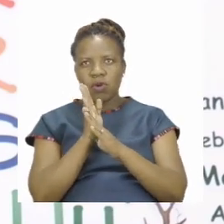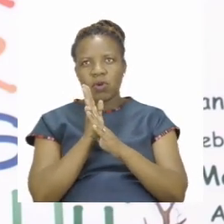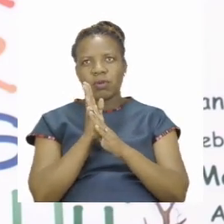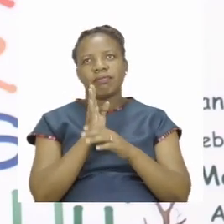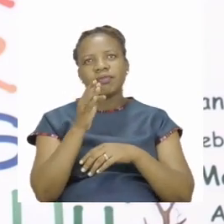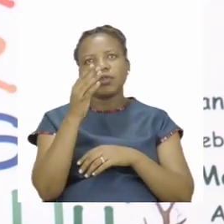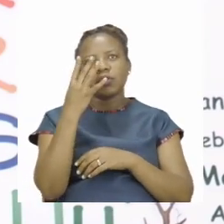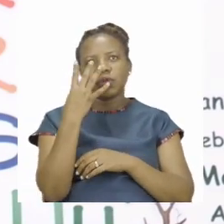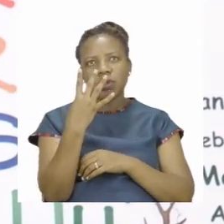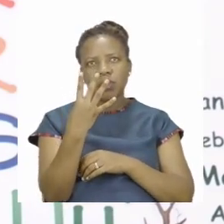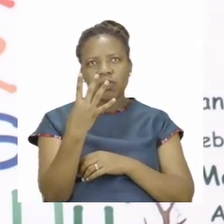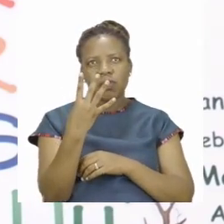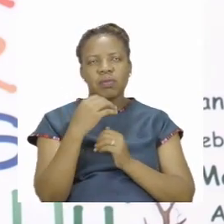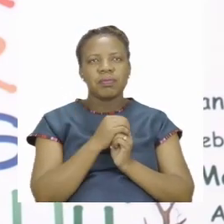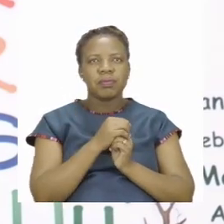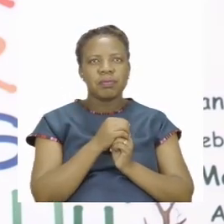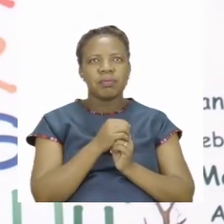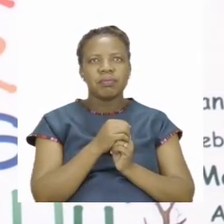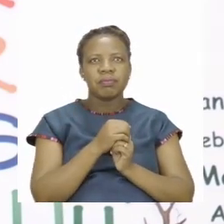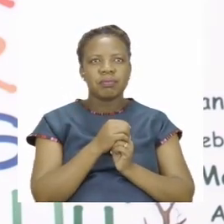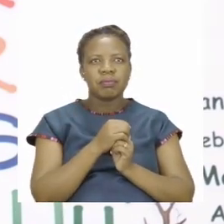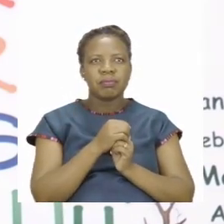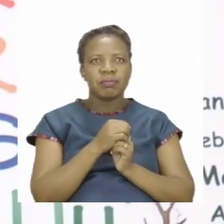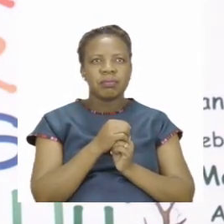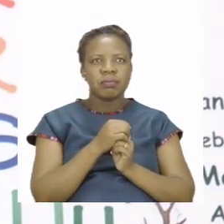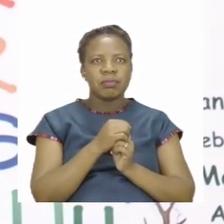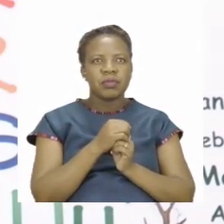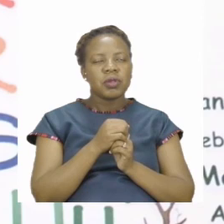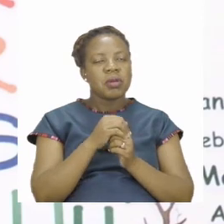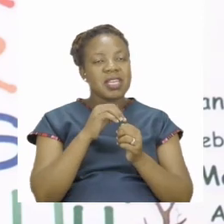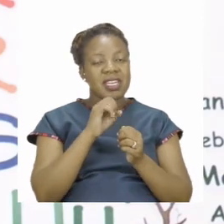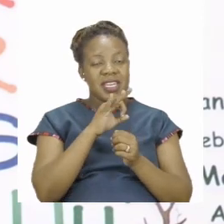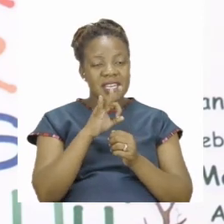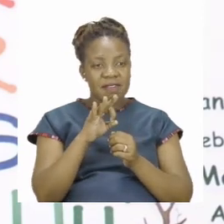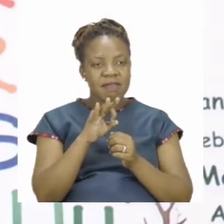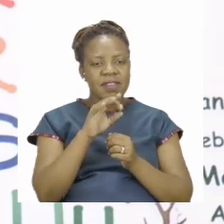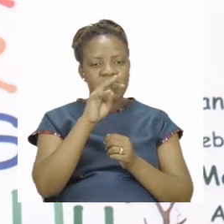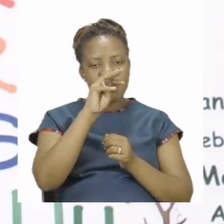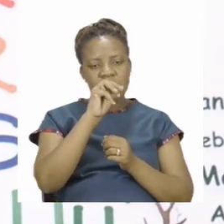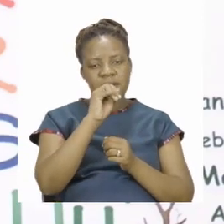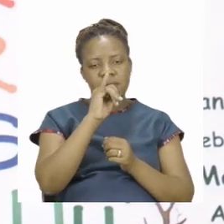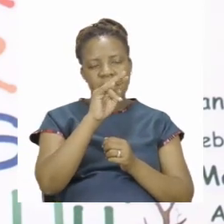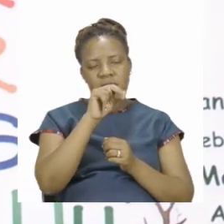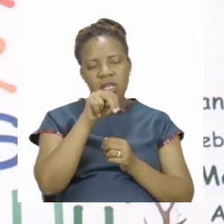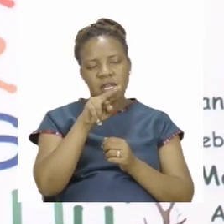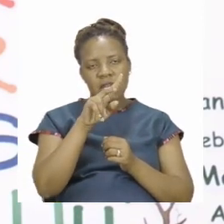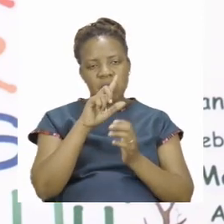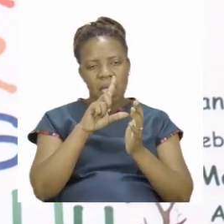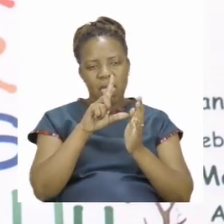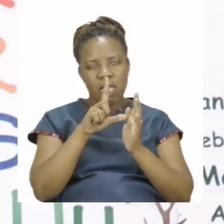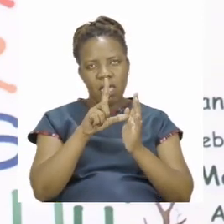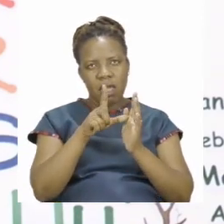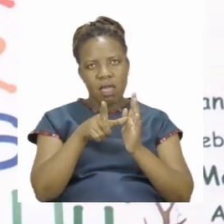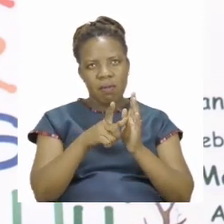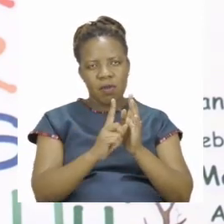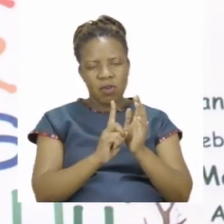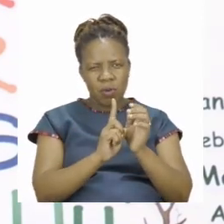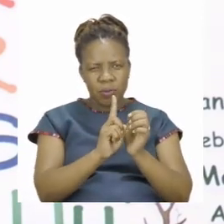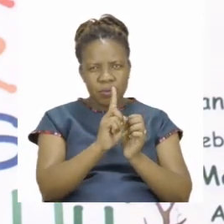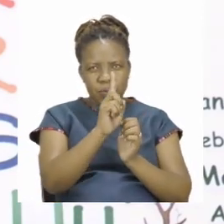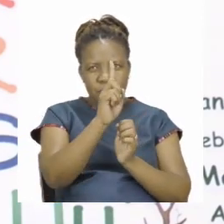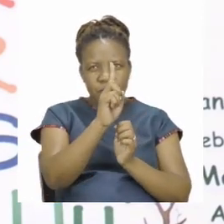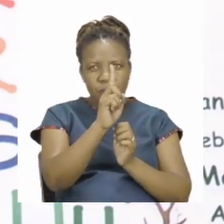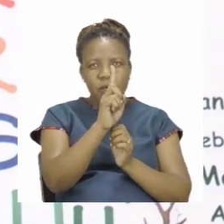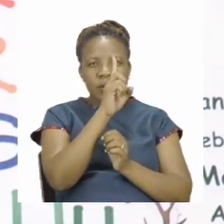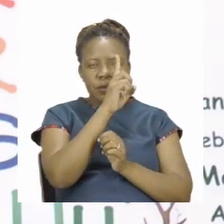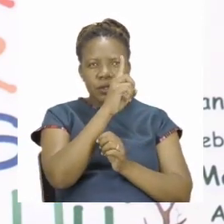hand points to 12, it is o'clock. But we don't just start by writing o'clock. we first need the